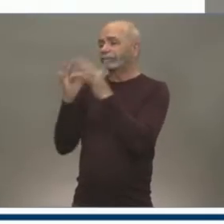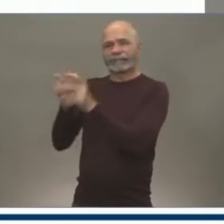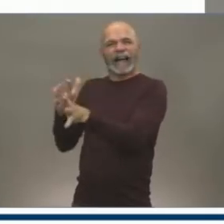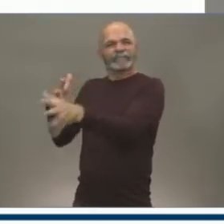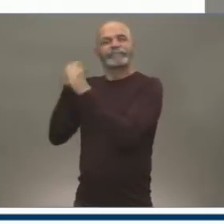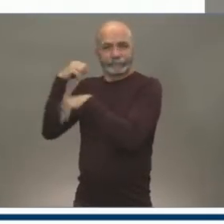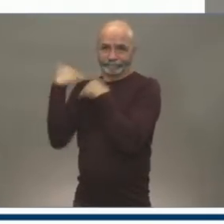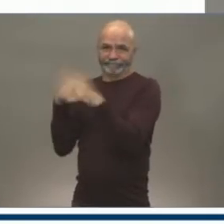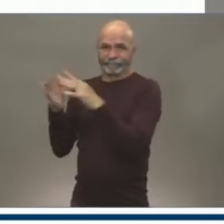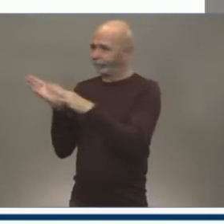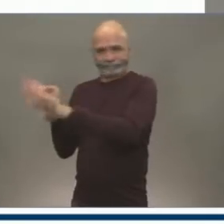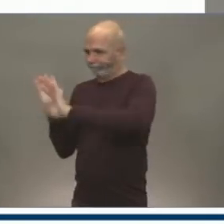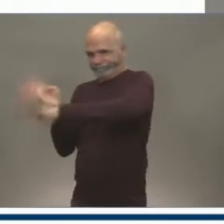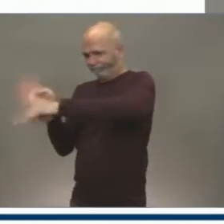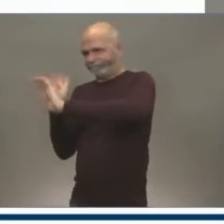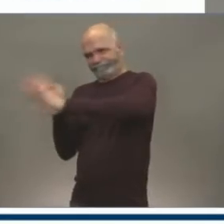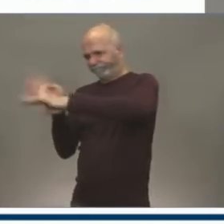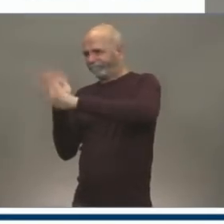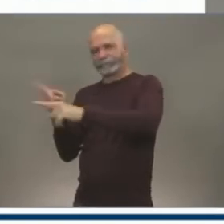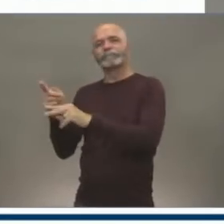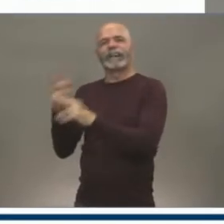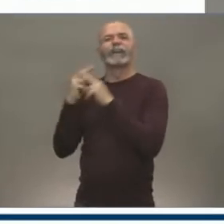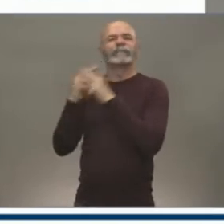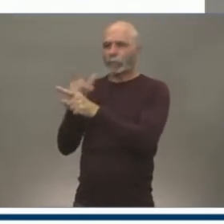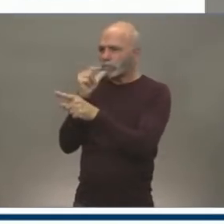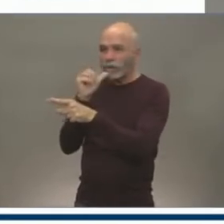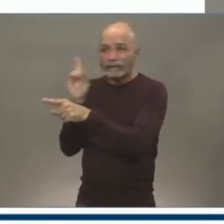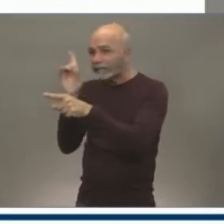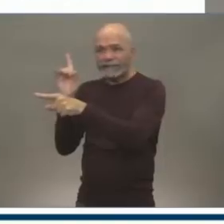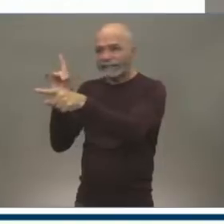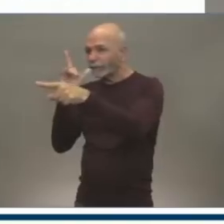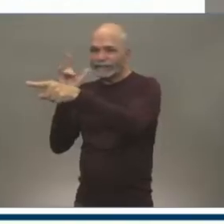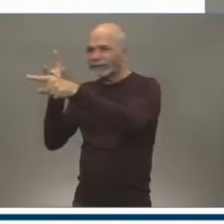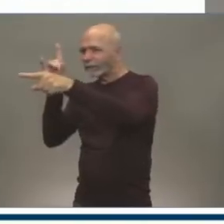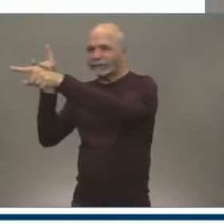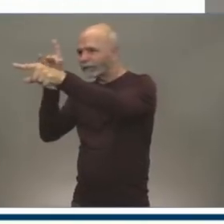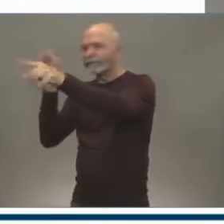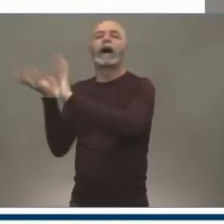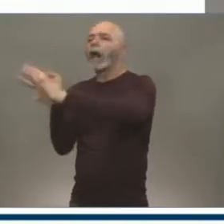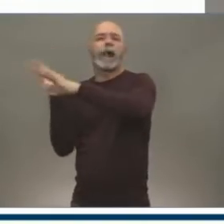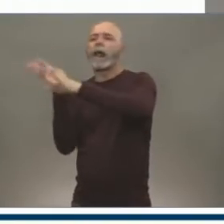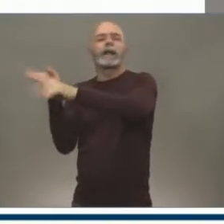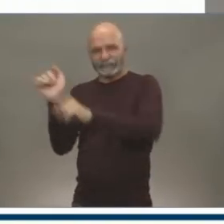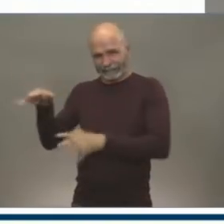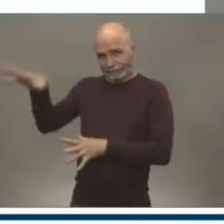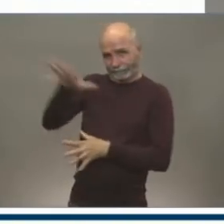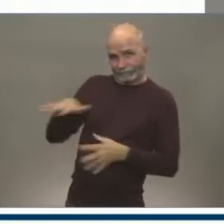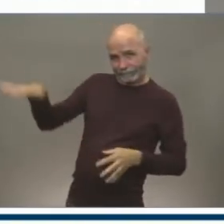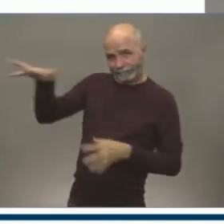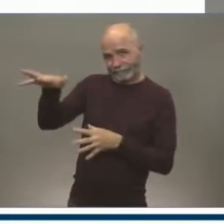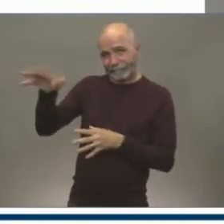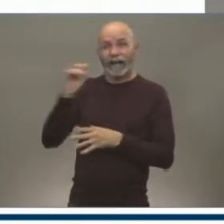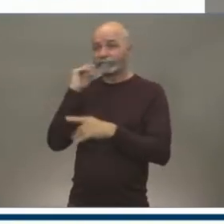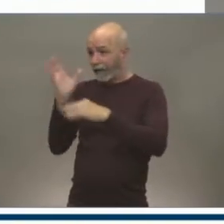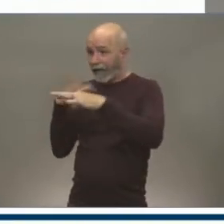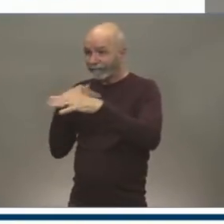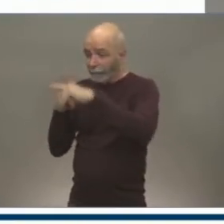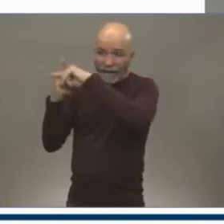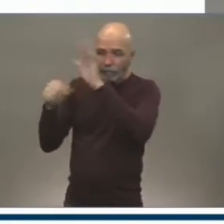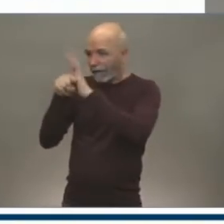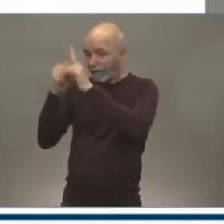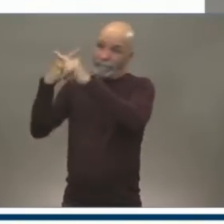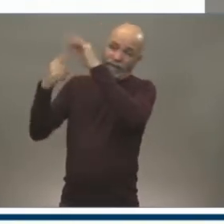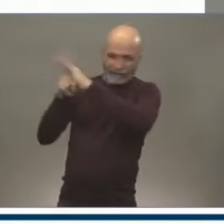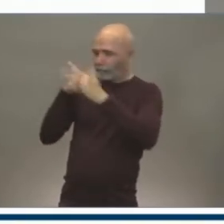people, looking for people who might be positive, especially, and then we're getting a sense of what have we been missing for a